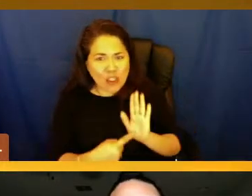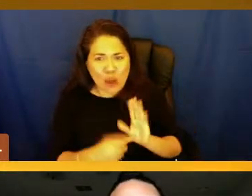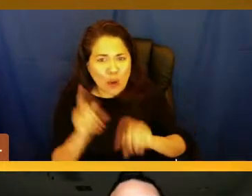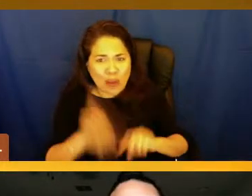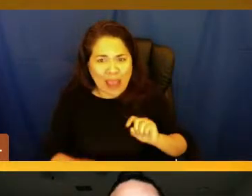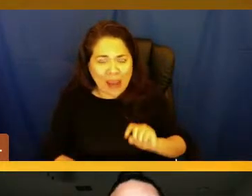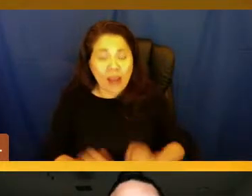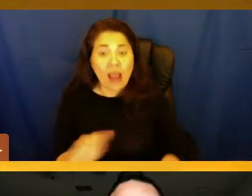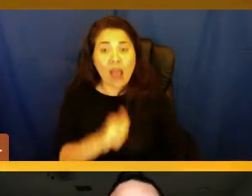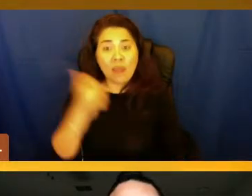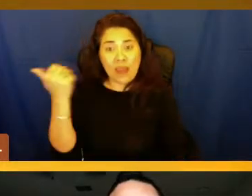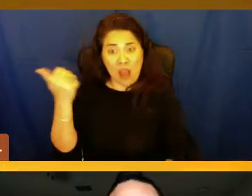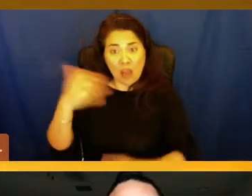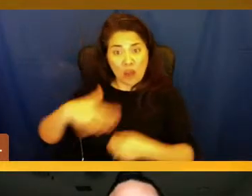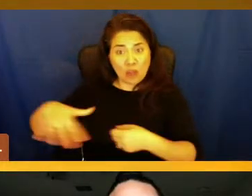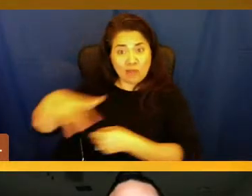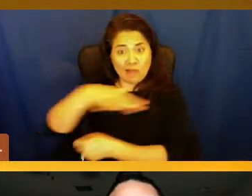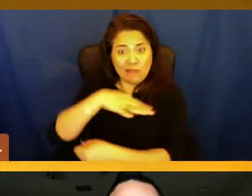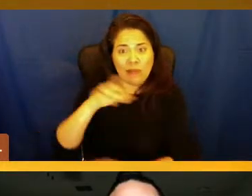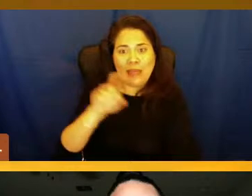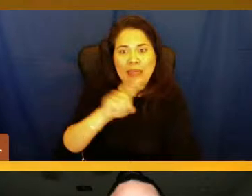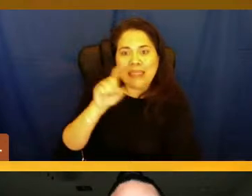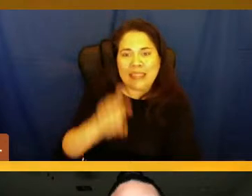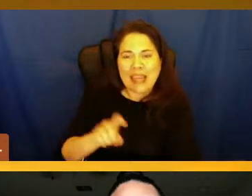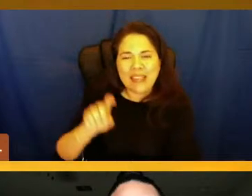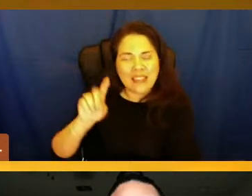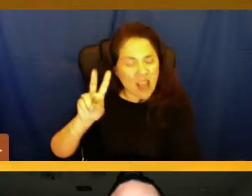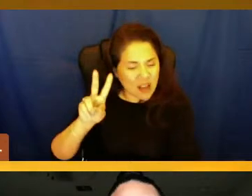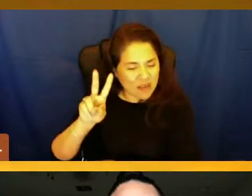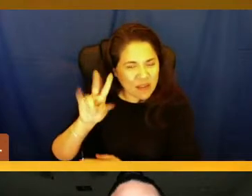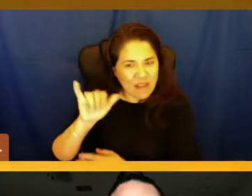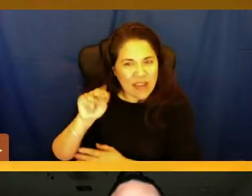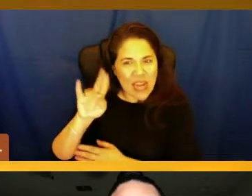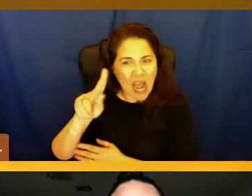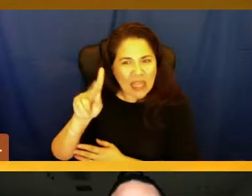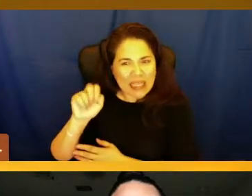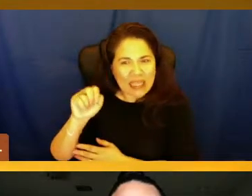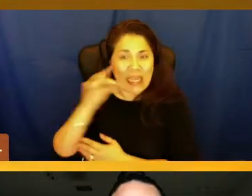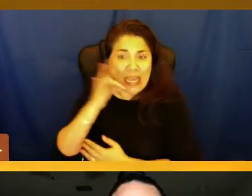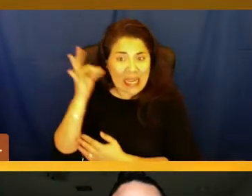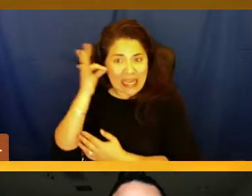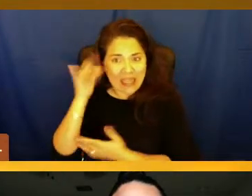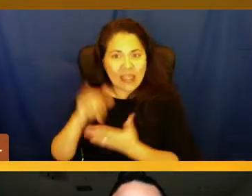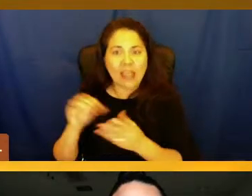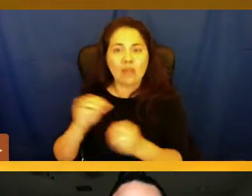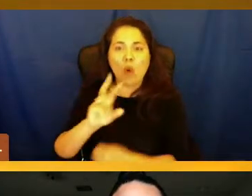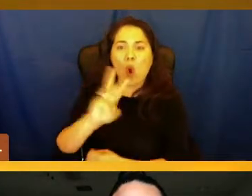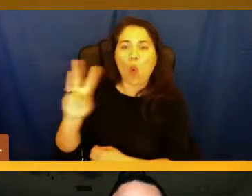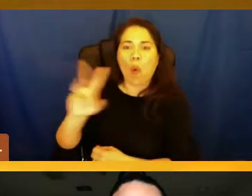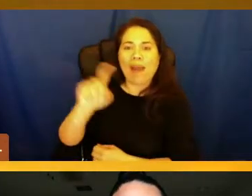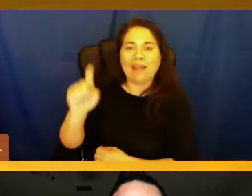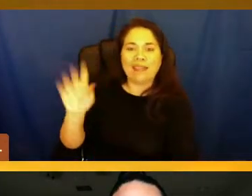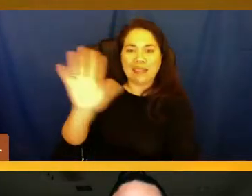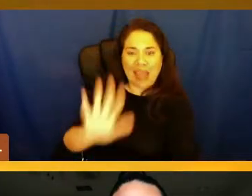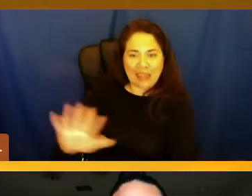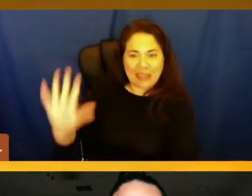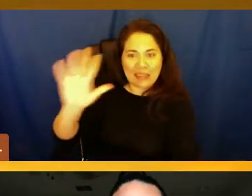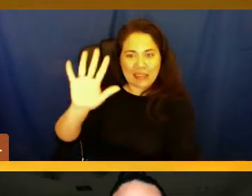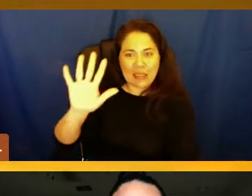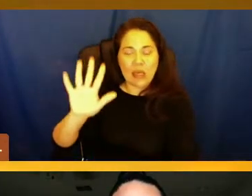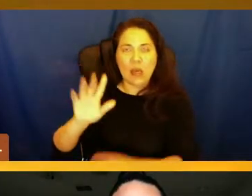Yaqui nation is the Texas Band of Yaqui Indians, which is in West Texas, but